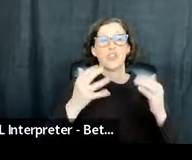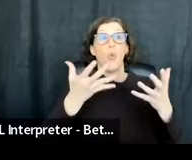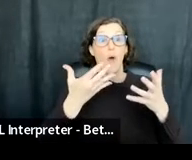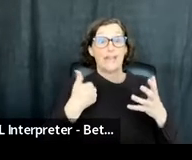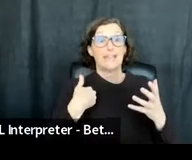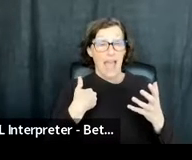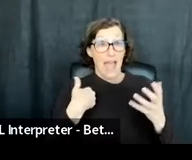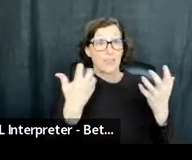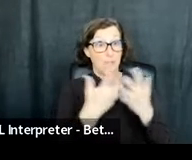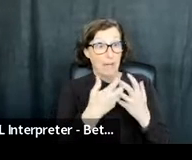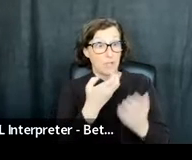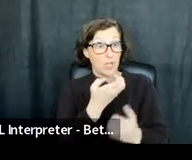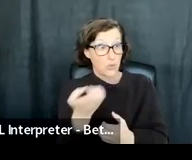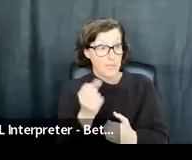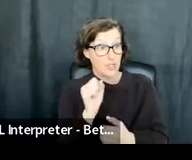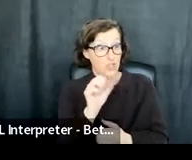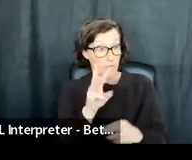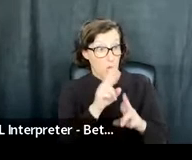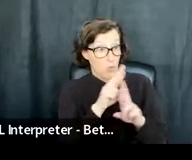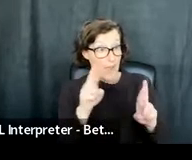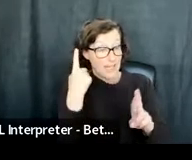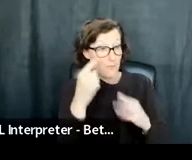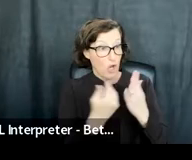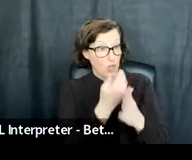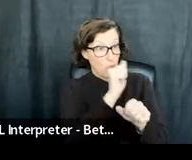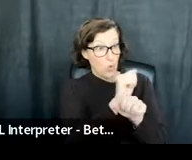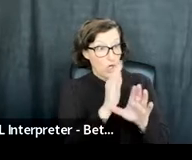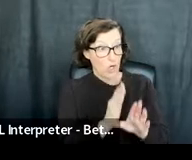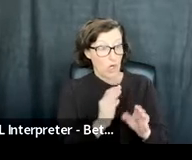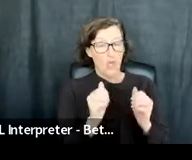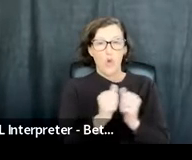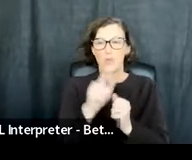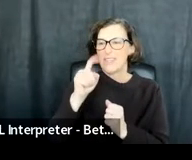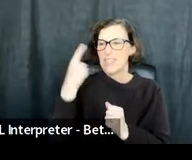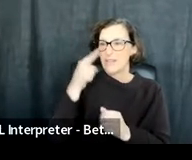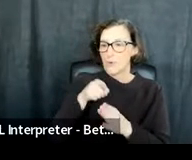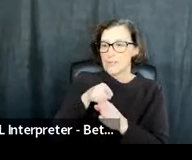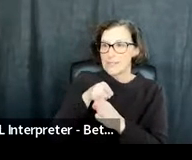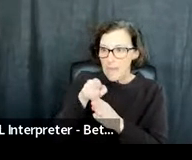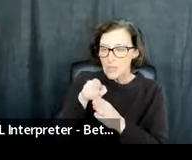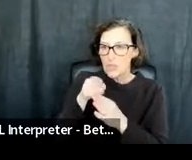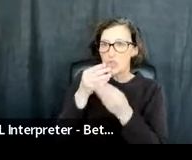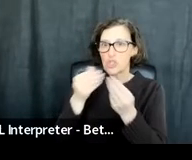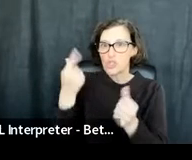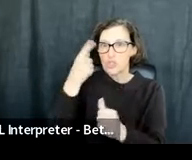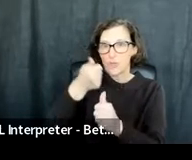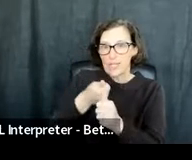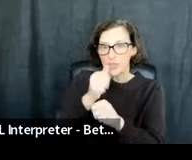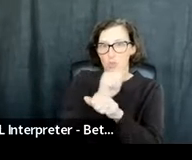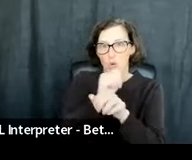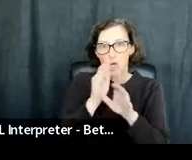and software ready to go for a new employee with the need for specialized solutions for each employee? In other